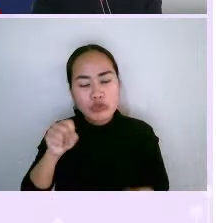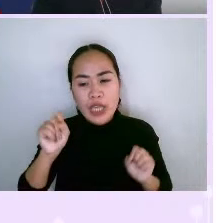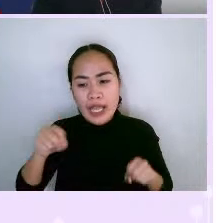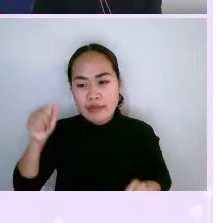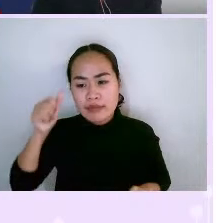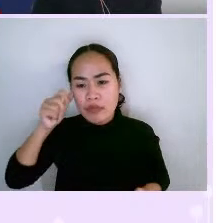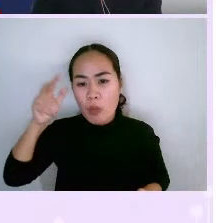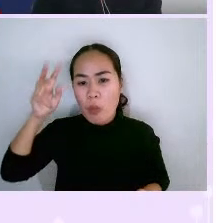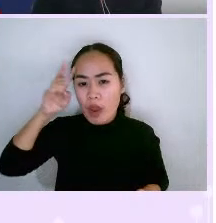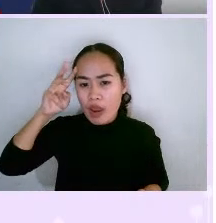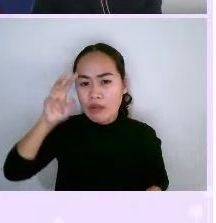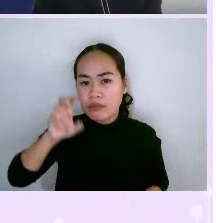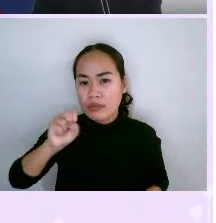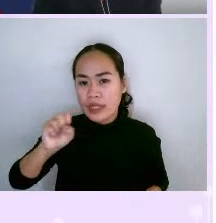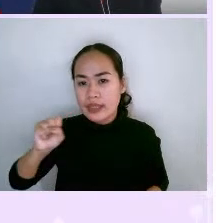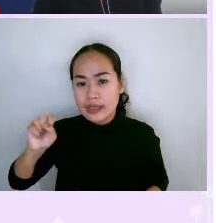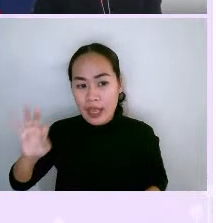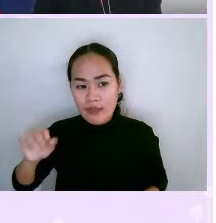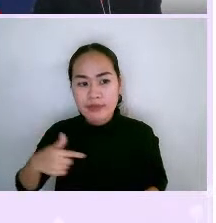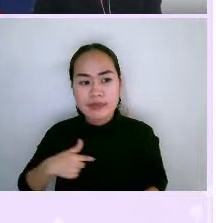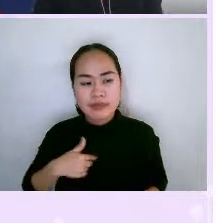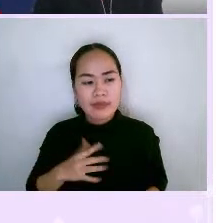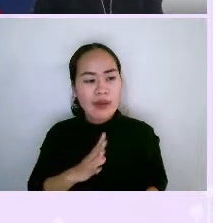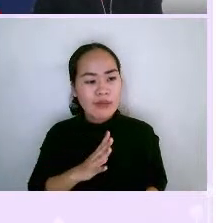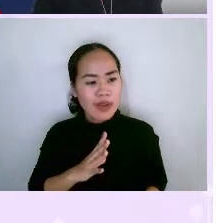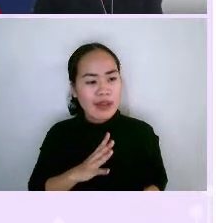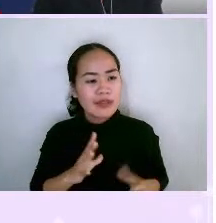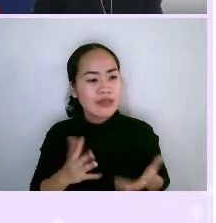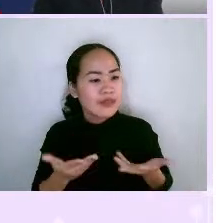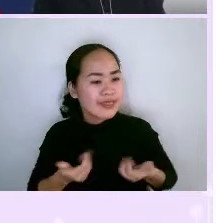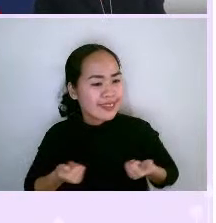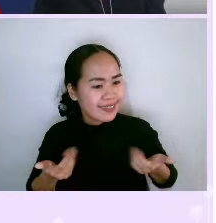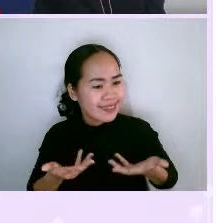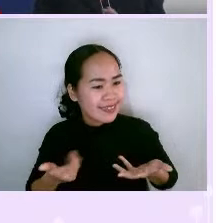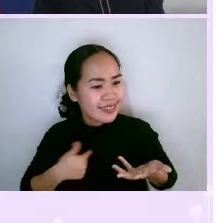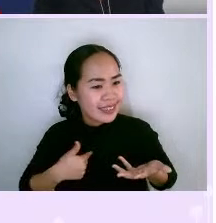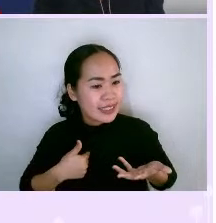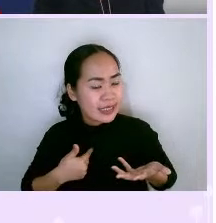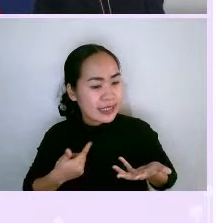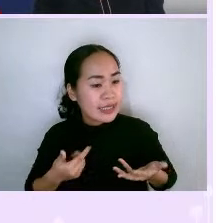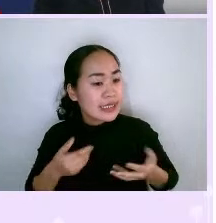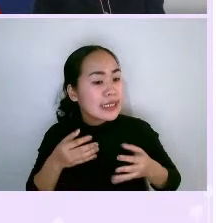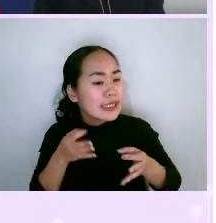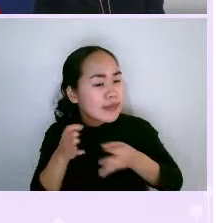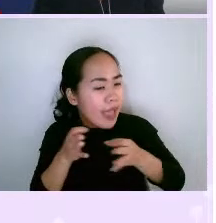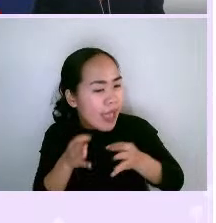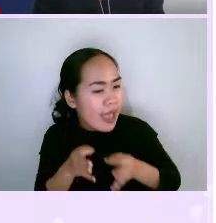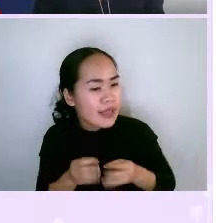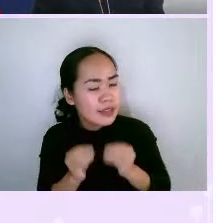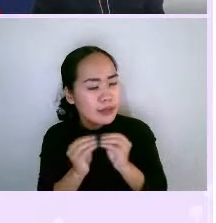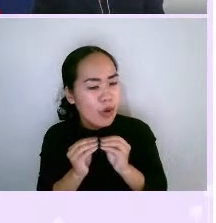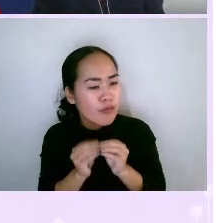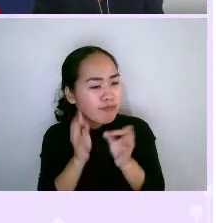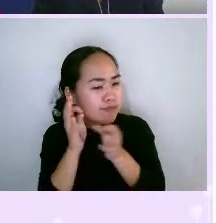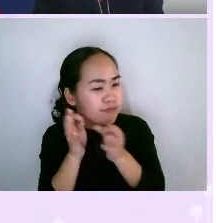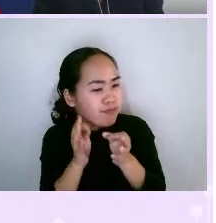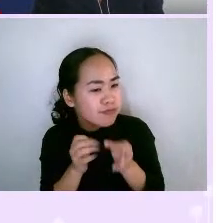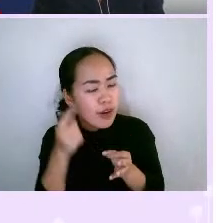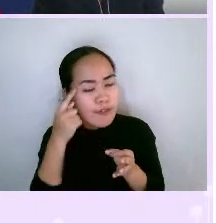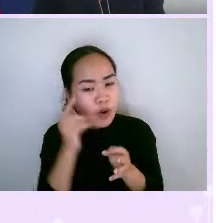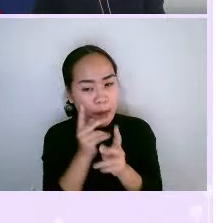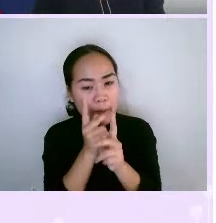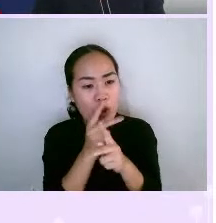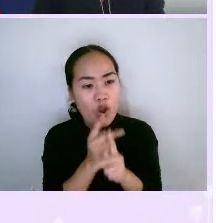nito, subalit allow me to explain this further because we'd like you to be more productive in